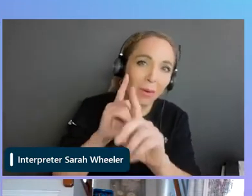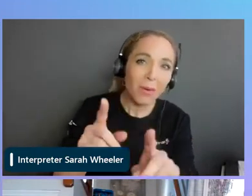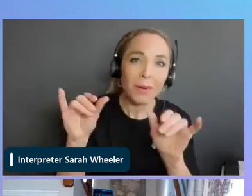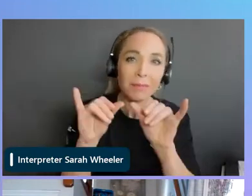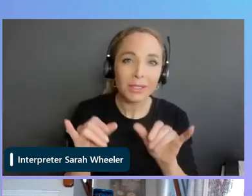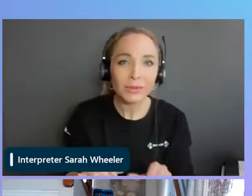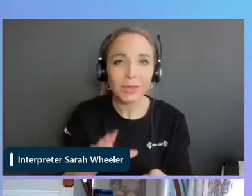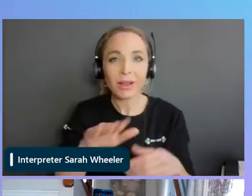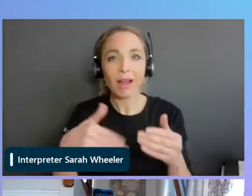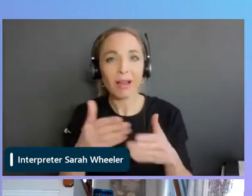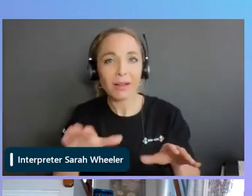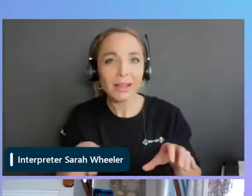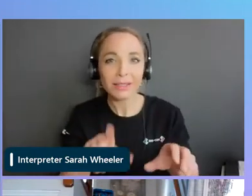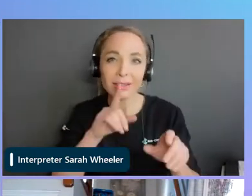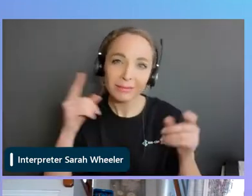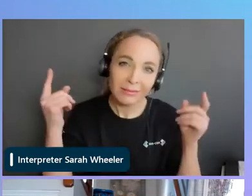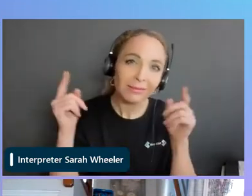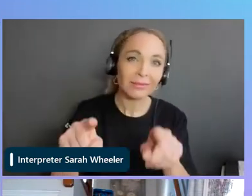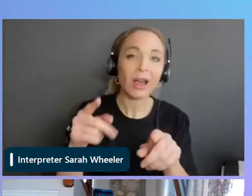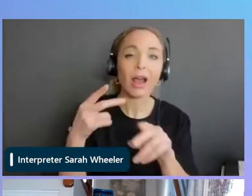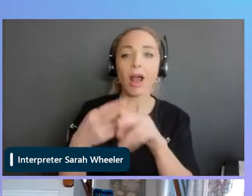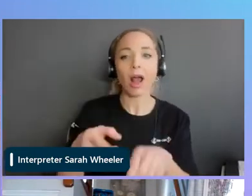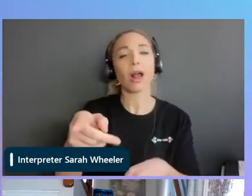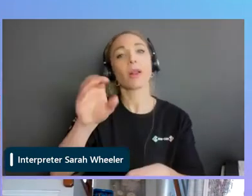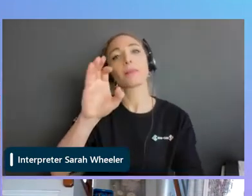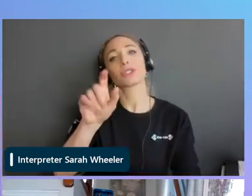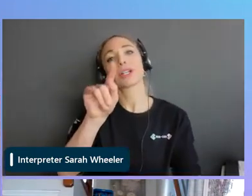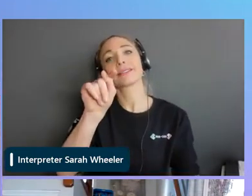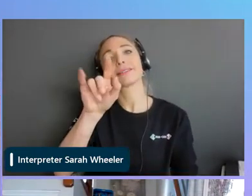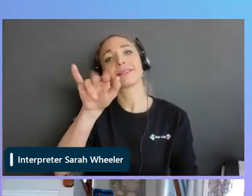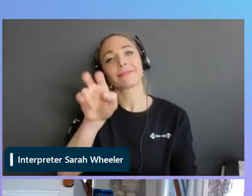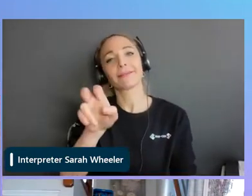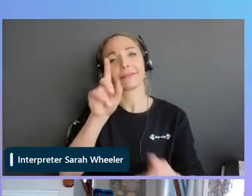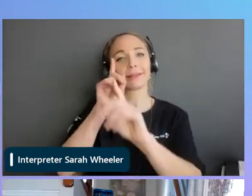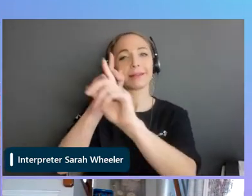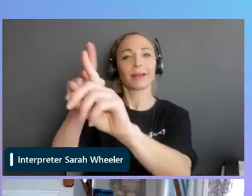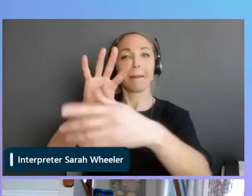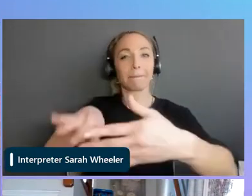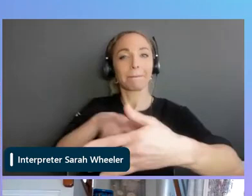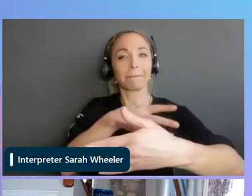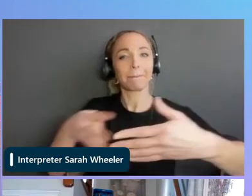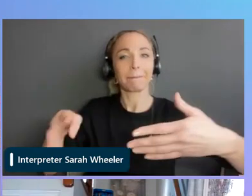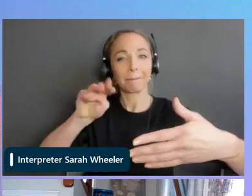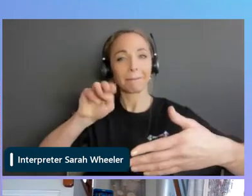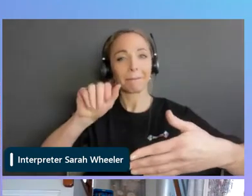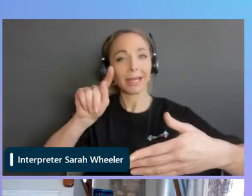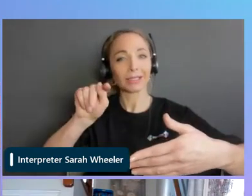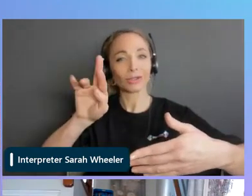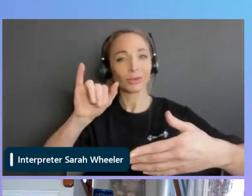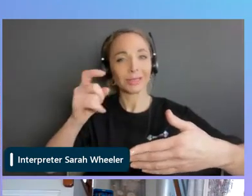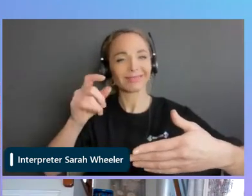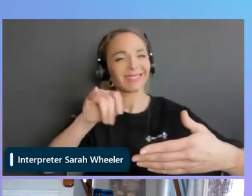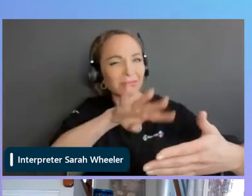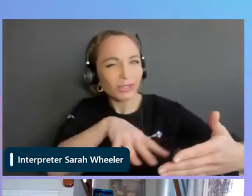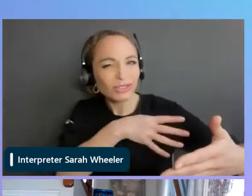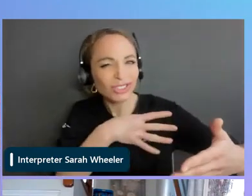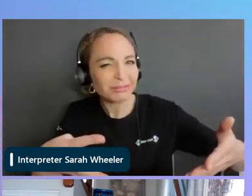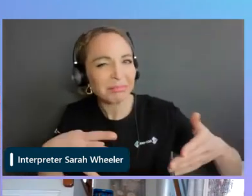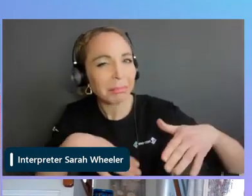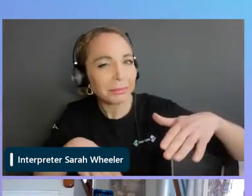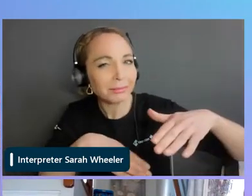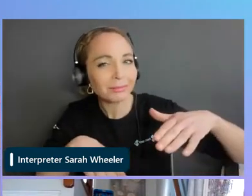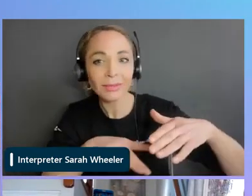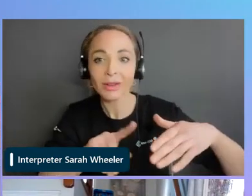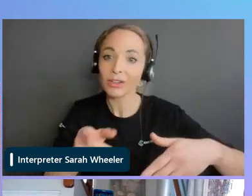all aligned is called an objective matrix. And it's basically a spreadsheet, right? And your first column